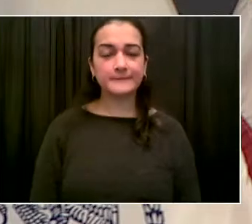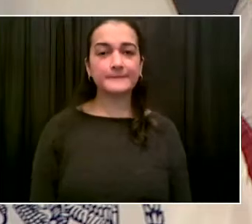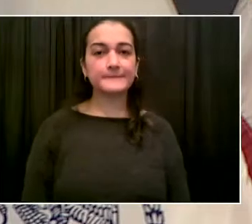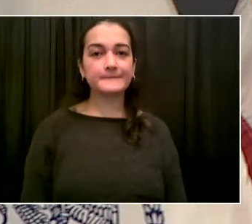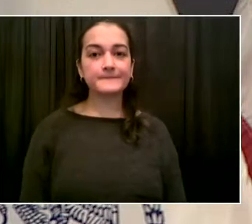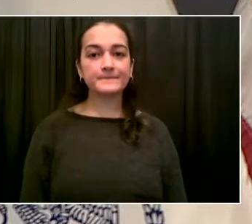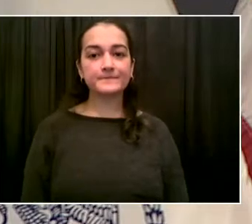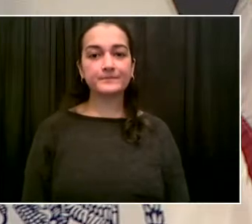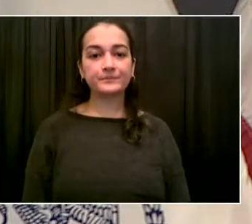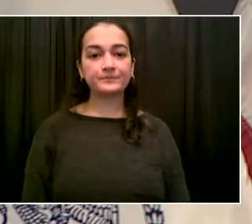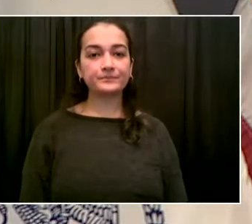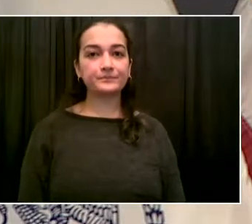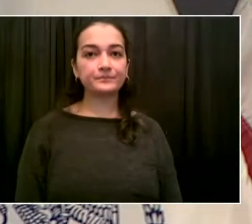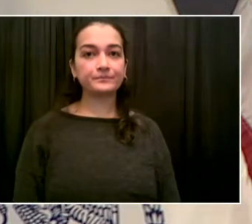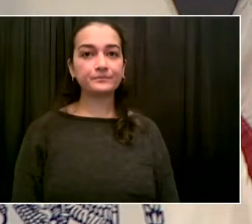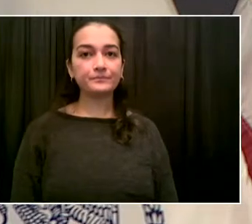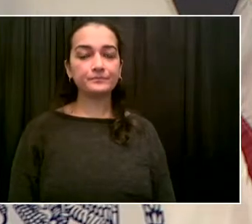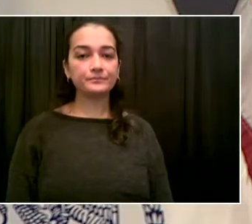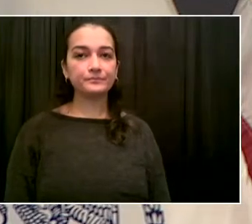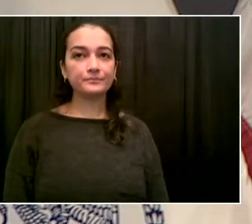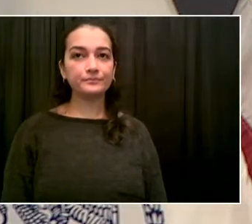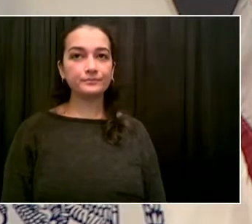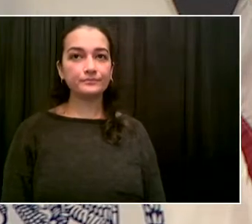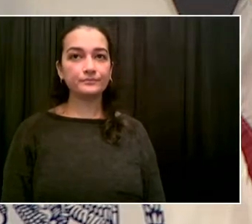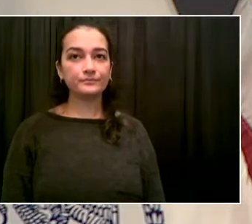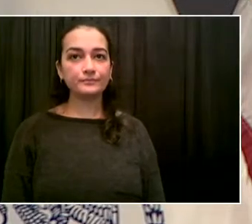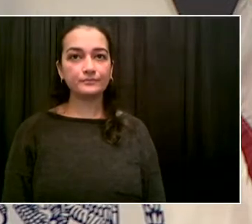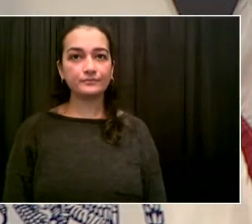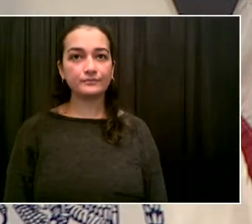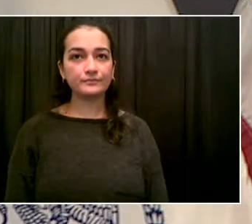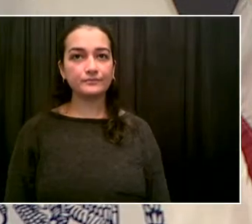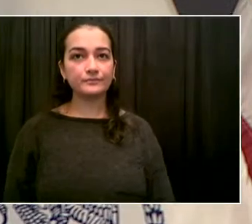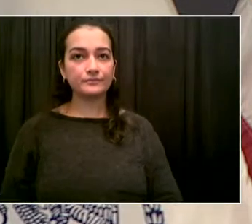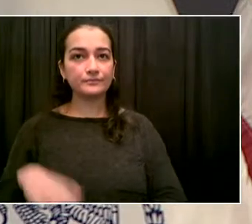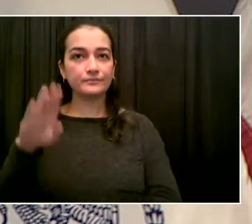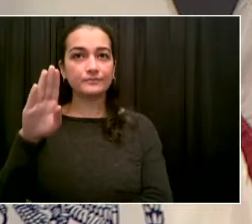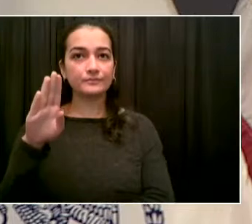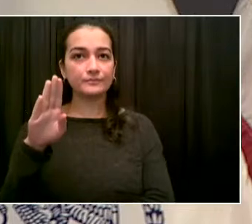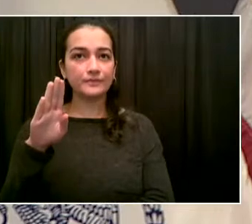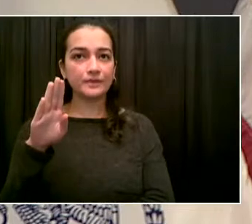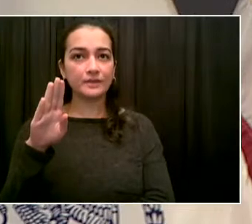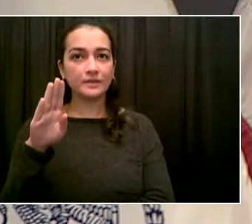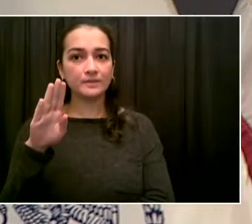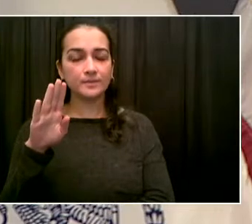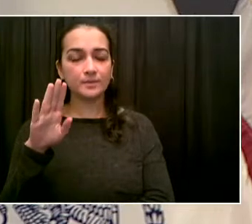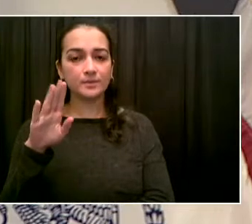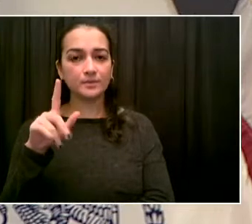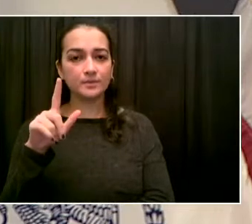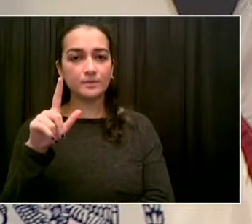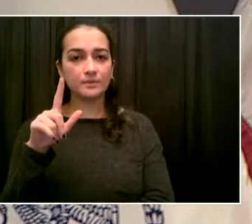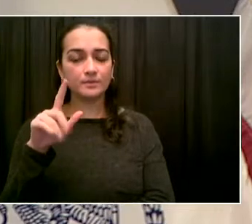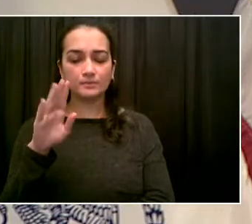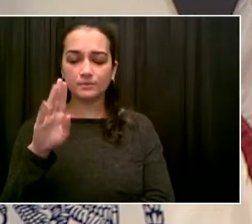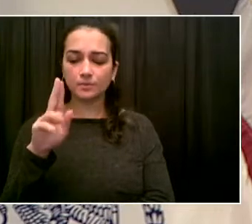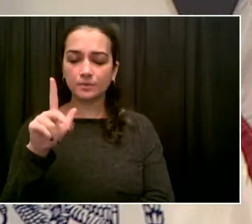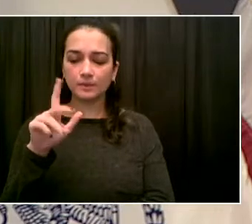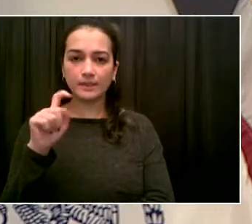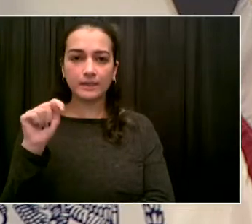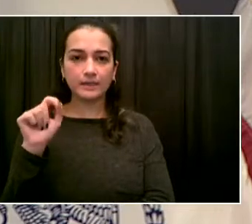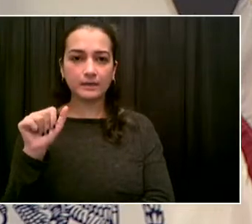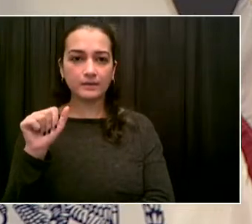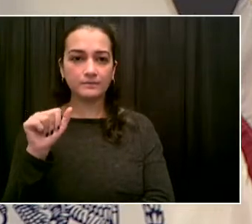Hi, good morning. My question is, yesterday in New York City, there were